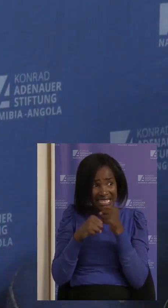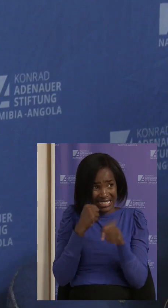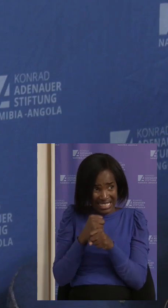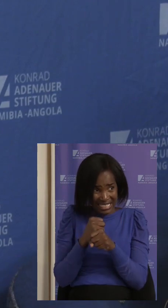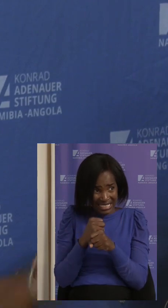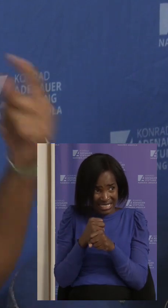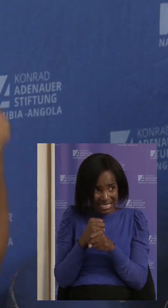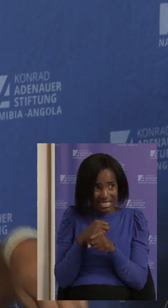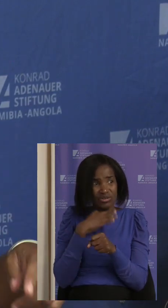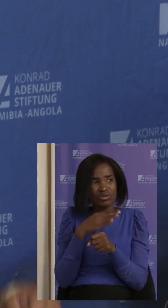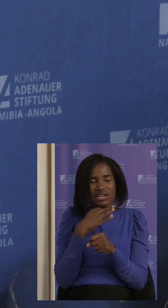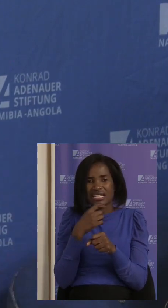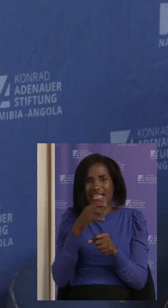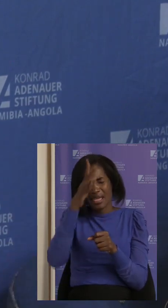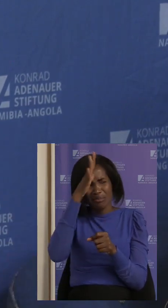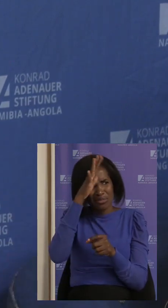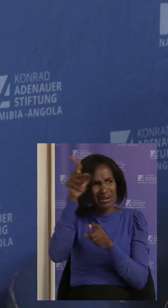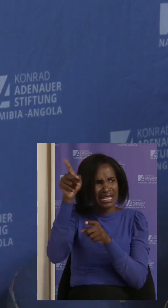we started a new